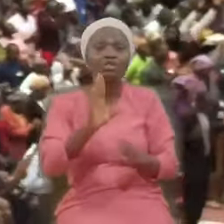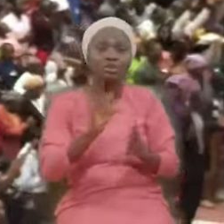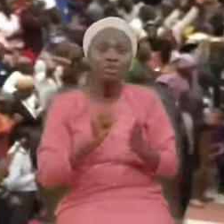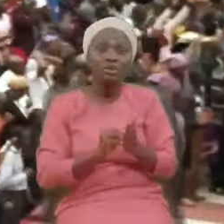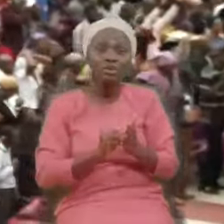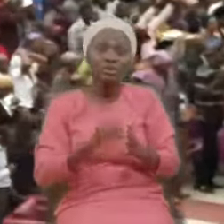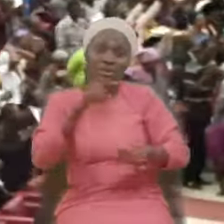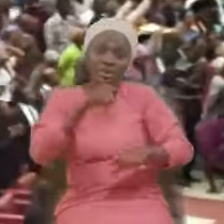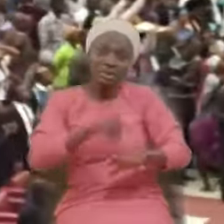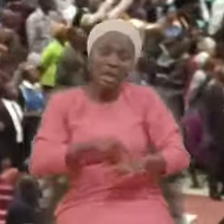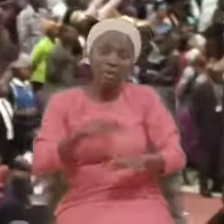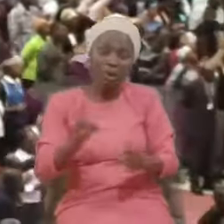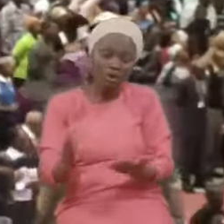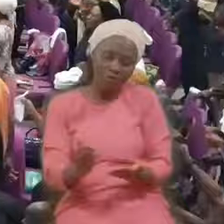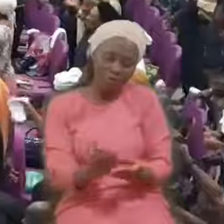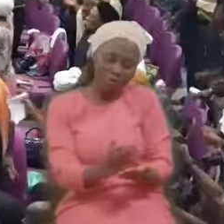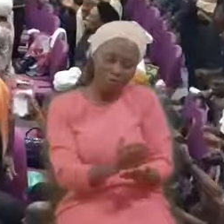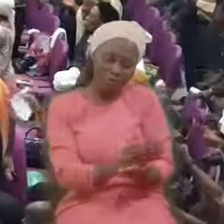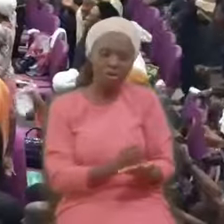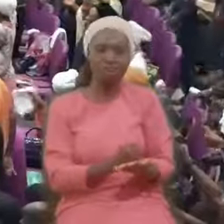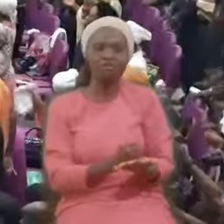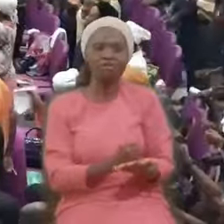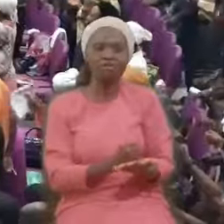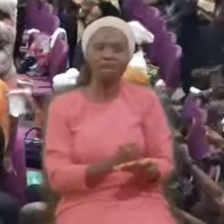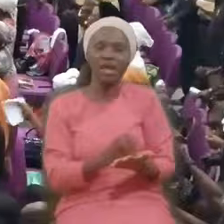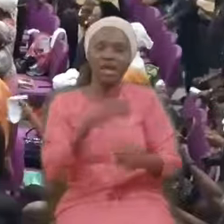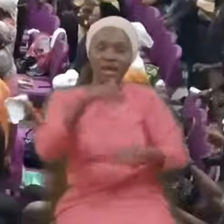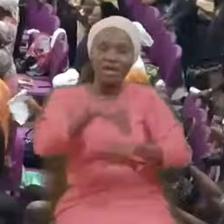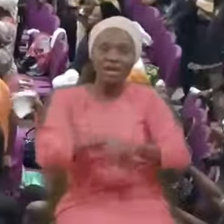Tonight is a night of miracle.